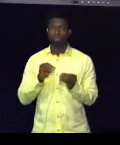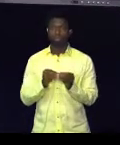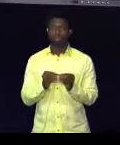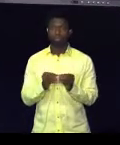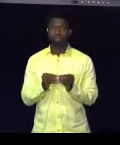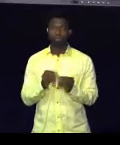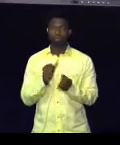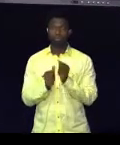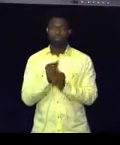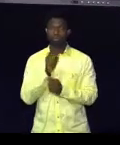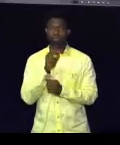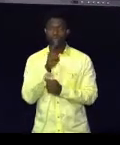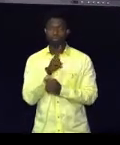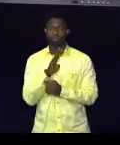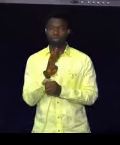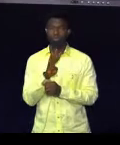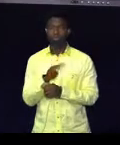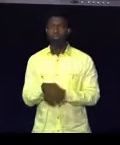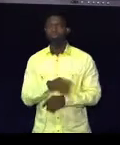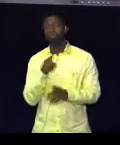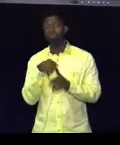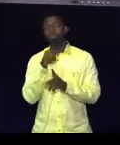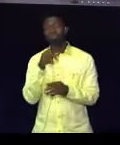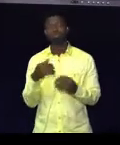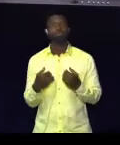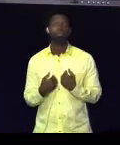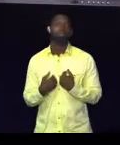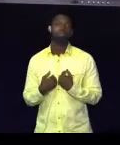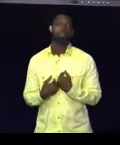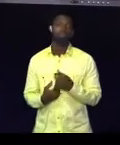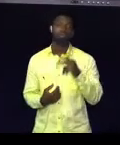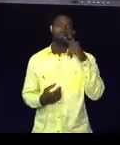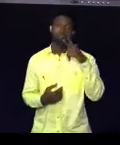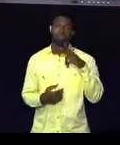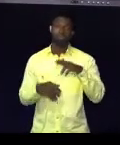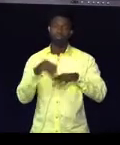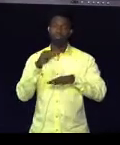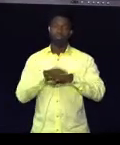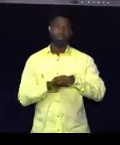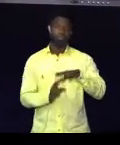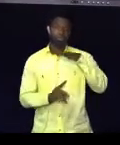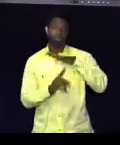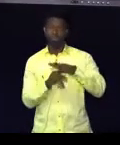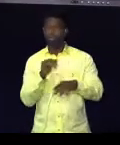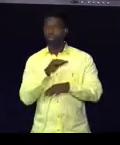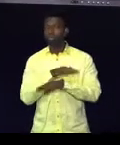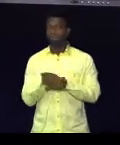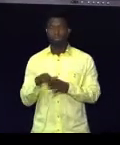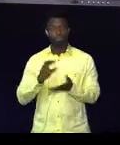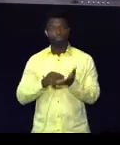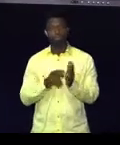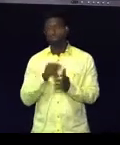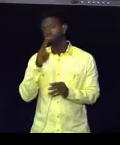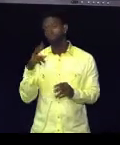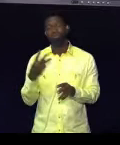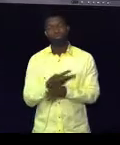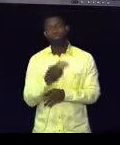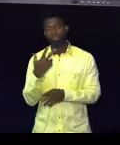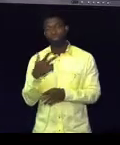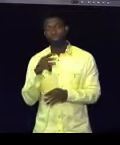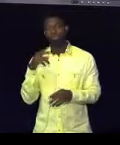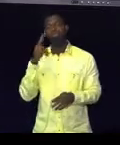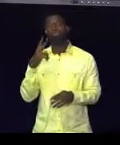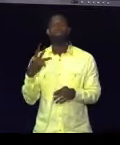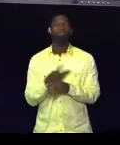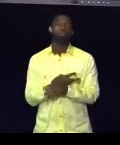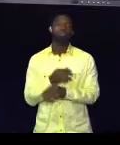number that we got before, which is 24. Now I'll take that again. When you have 2 and you have a 3 on top of it, it's not 2 times 3. It is 2 multiplying